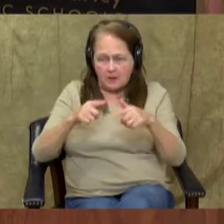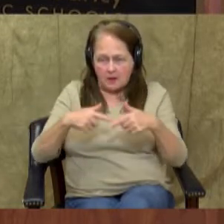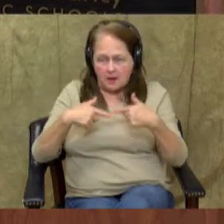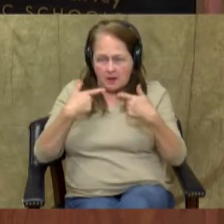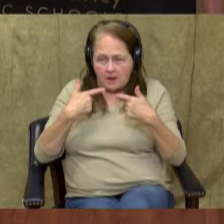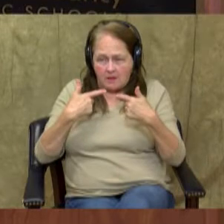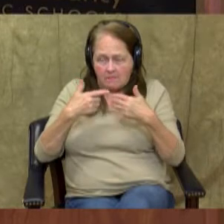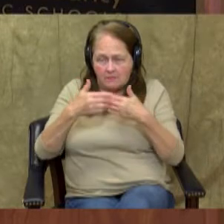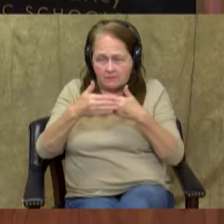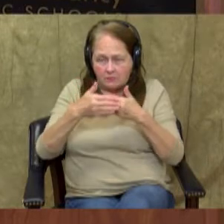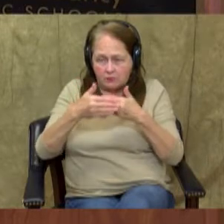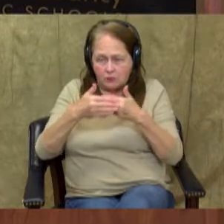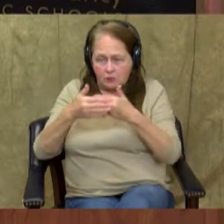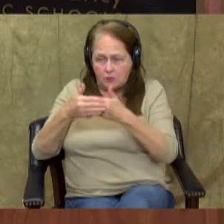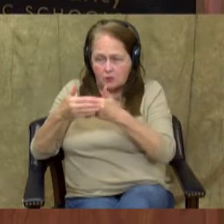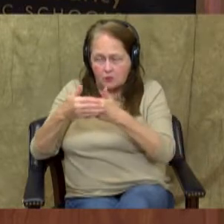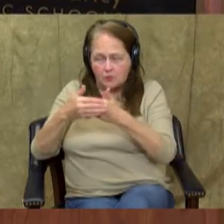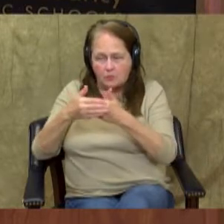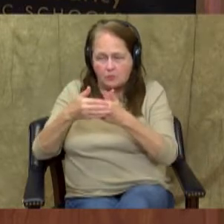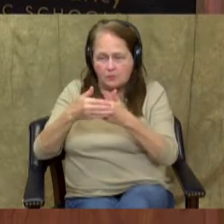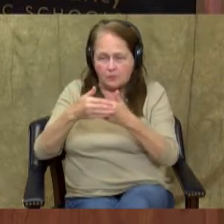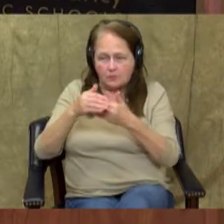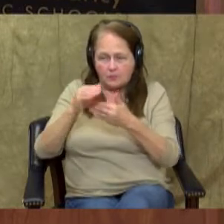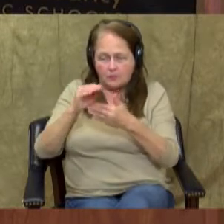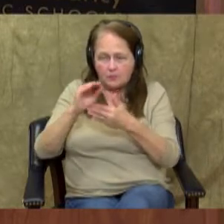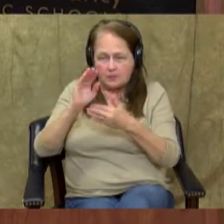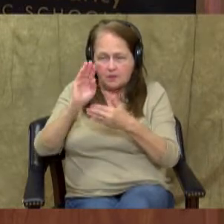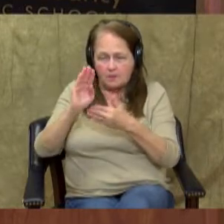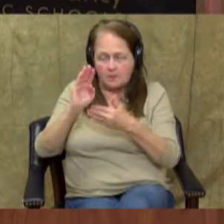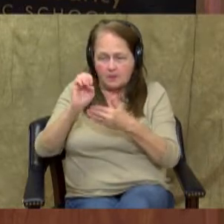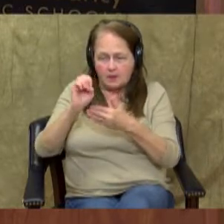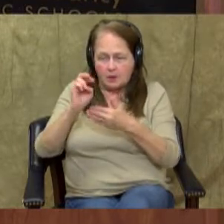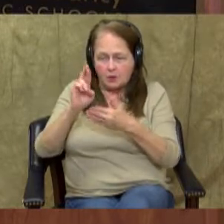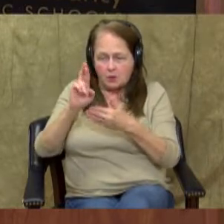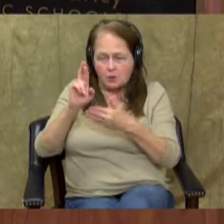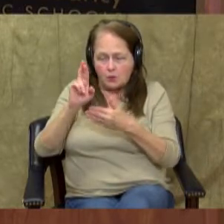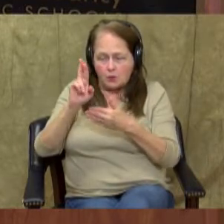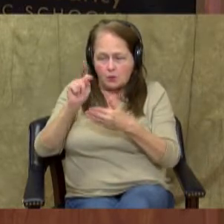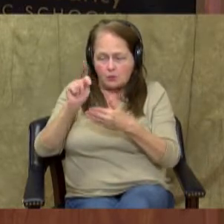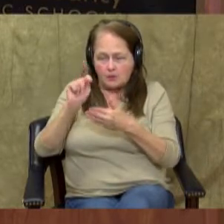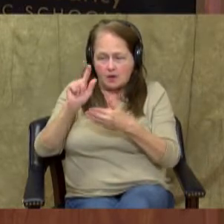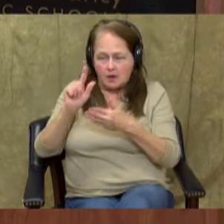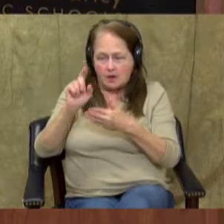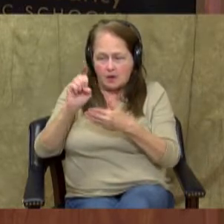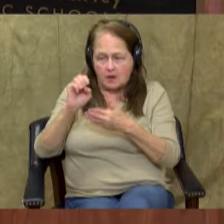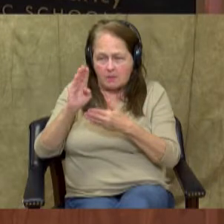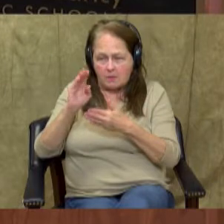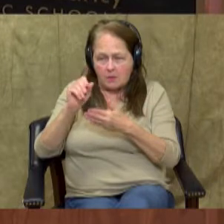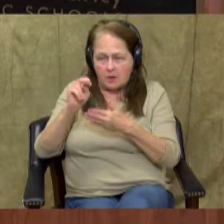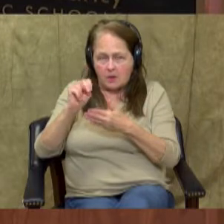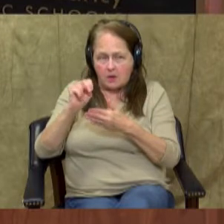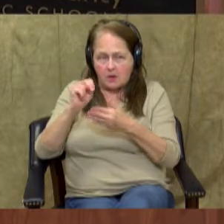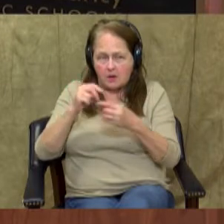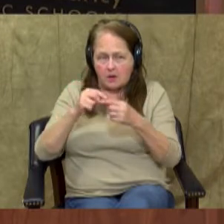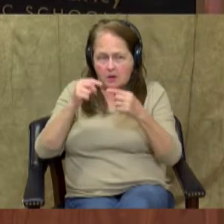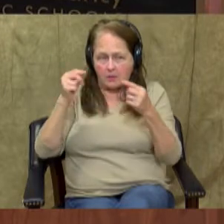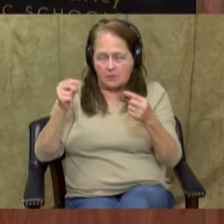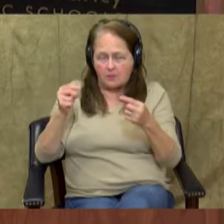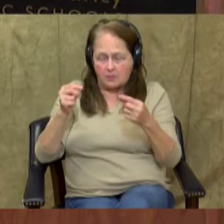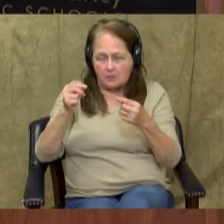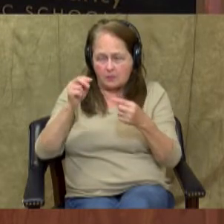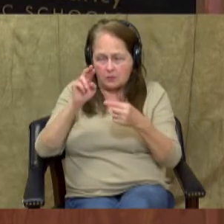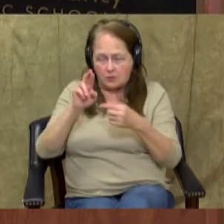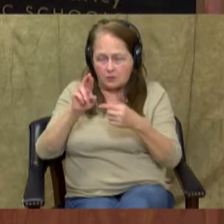closer proximity to one another. An example of that is Beirut, Lebanon, shown here. And of course, the opposite of urban would be